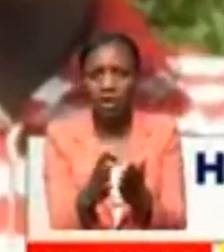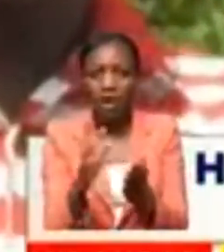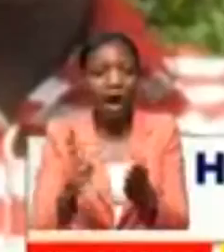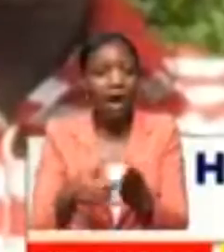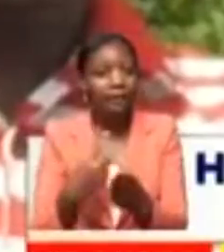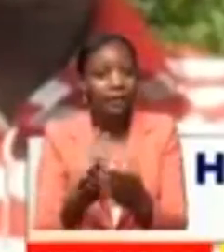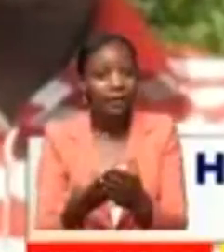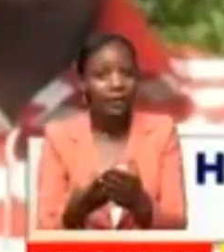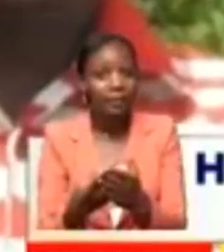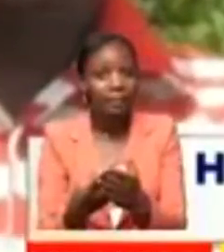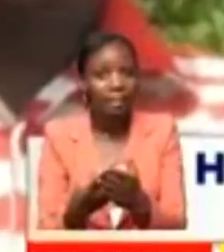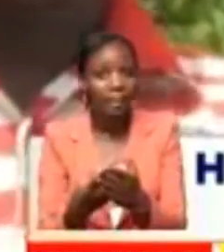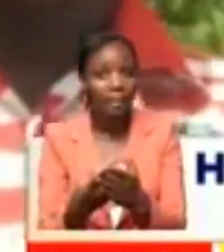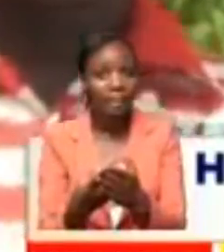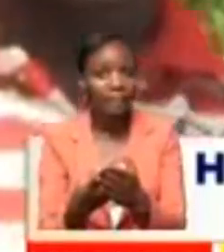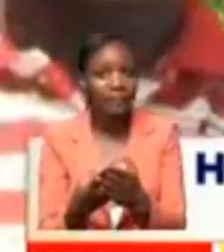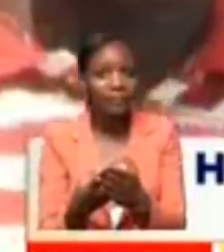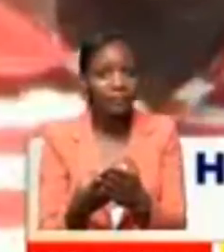not